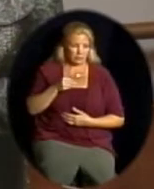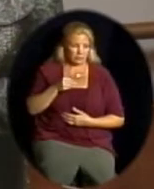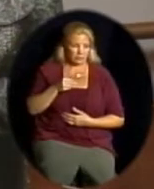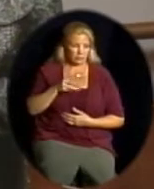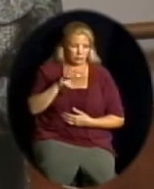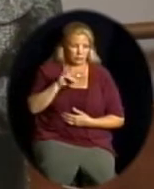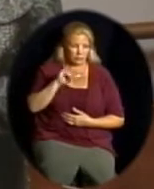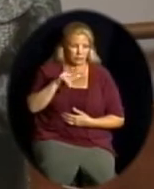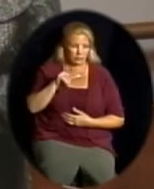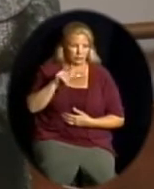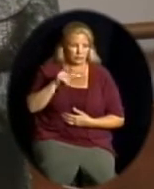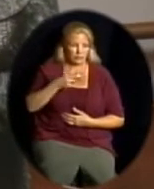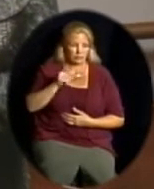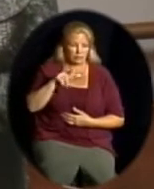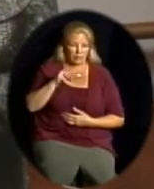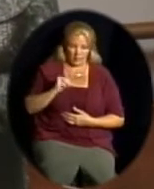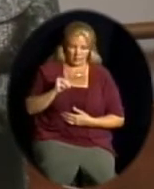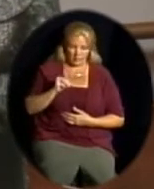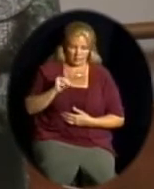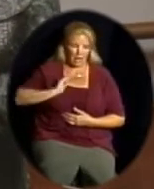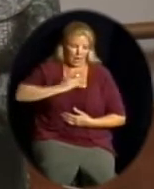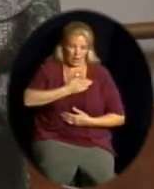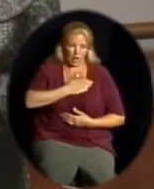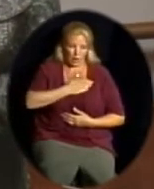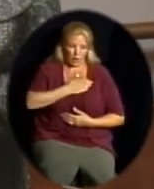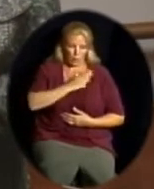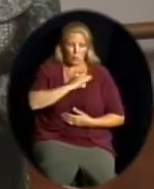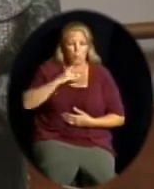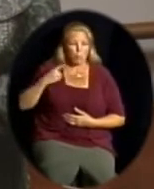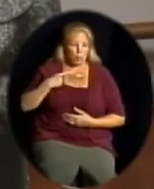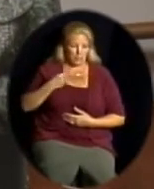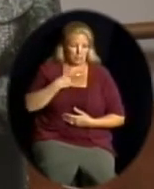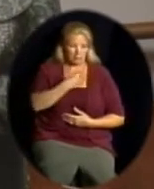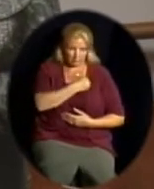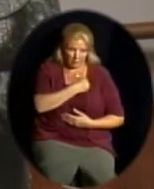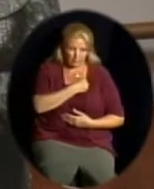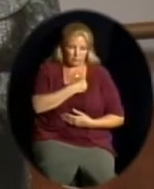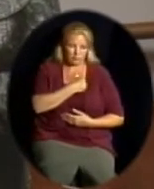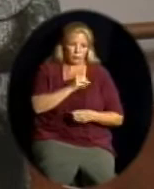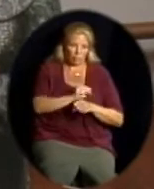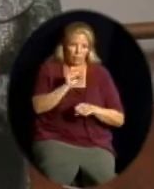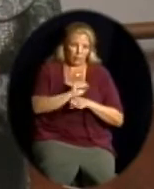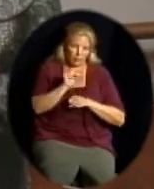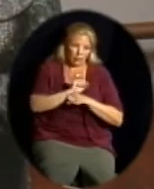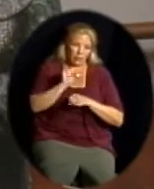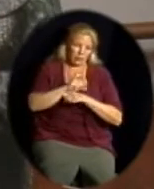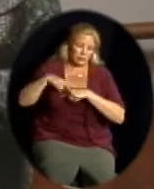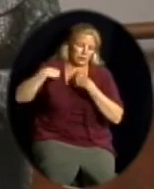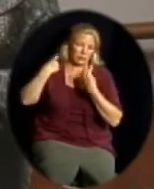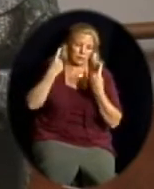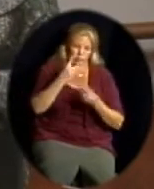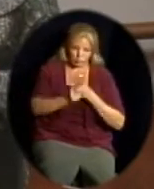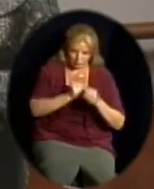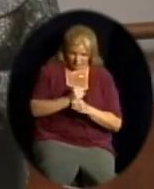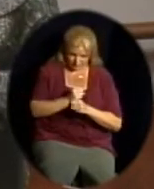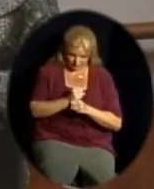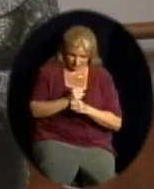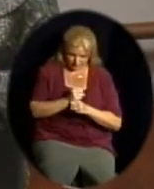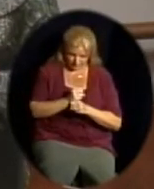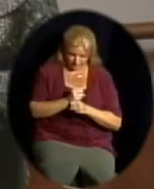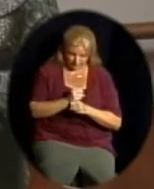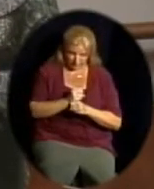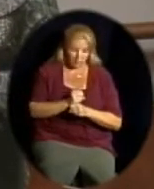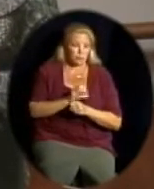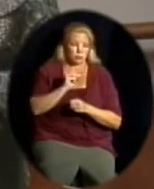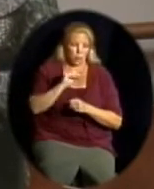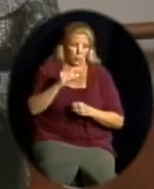past couple of years to help bring us to this point that we could launch that at the beginning of our new school year,